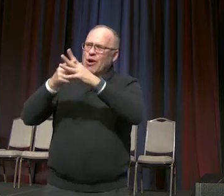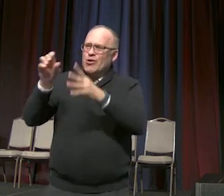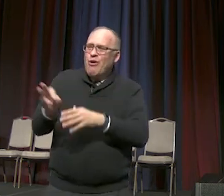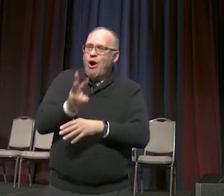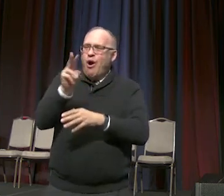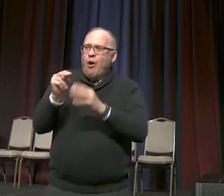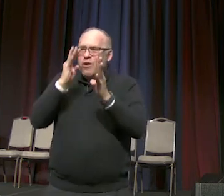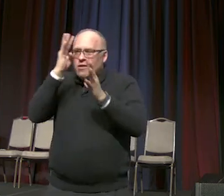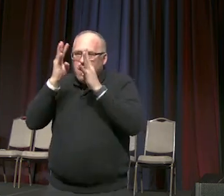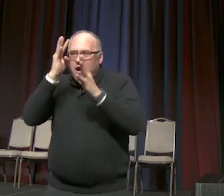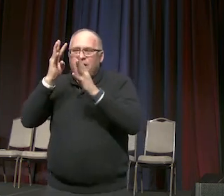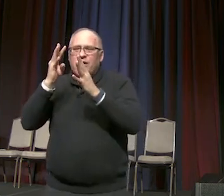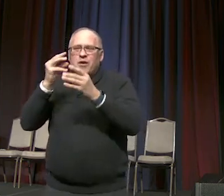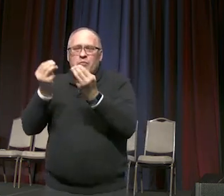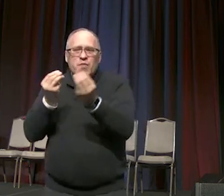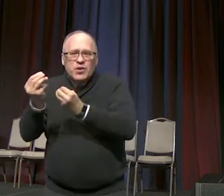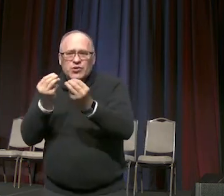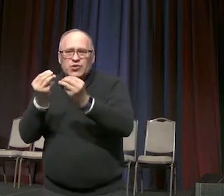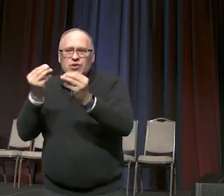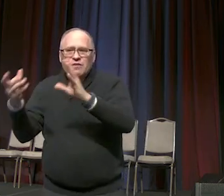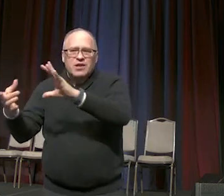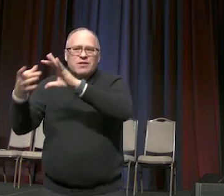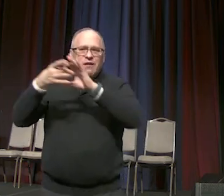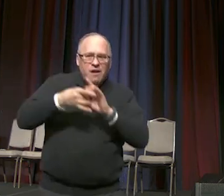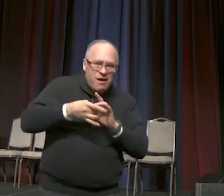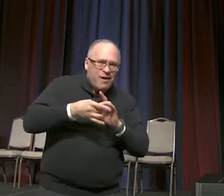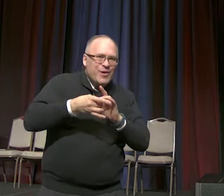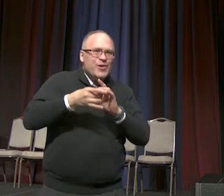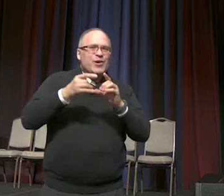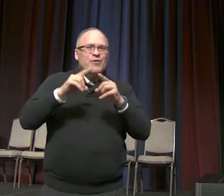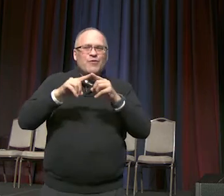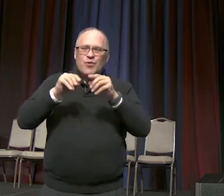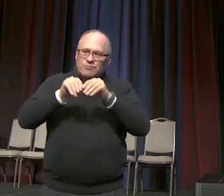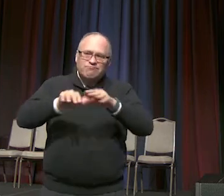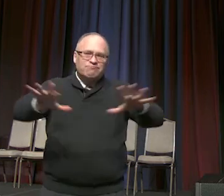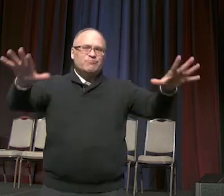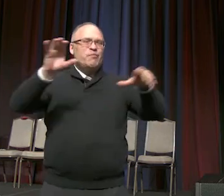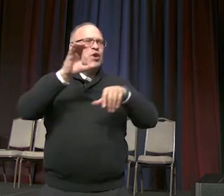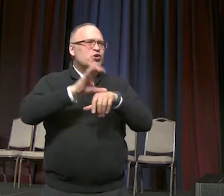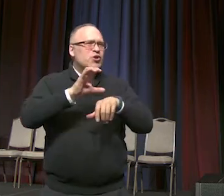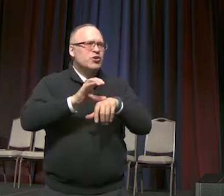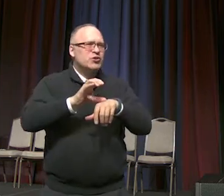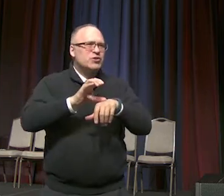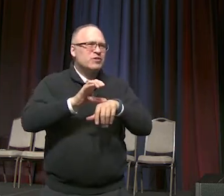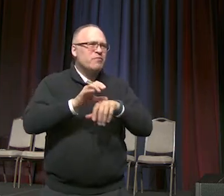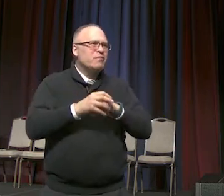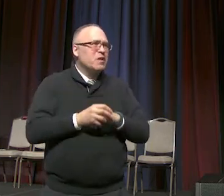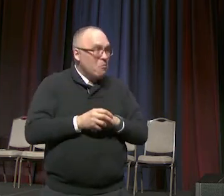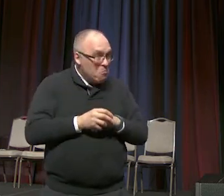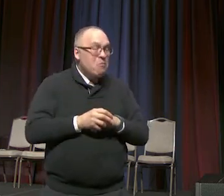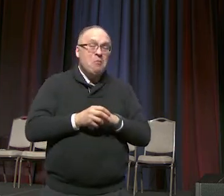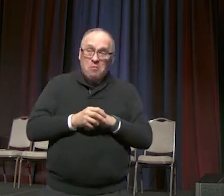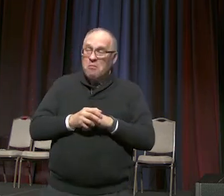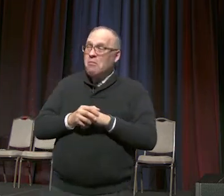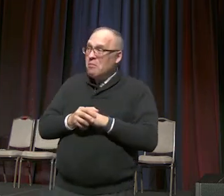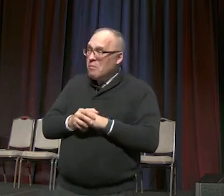are connected and related to a sending church? Why, that sounds